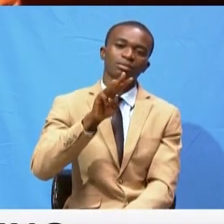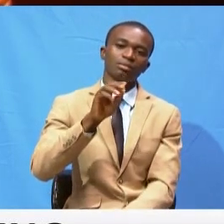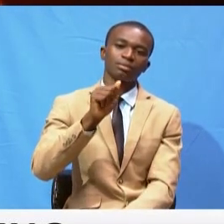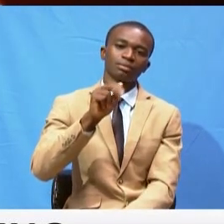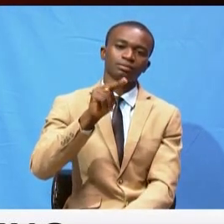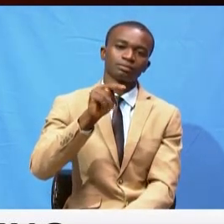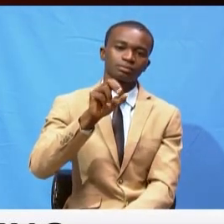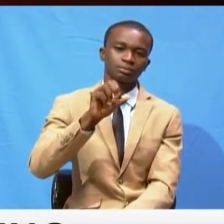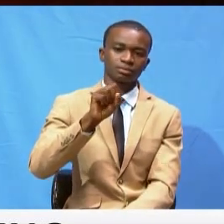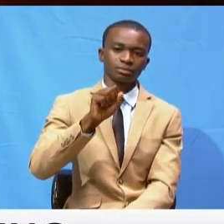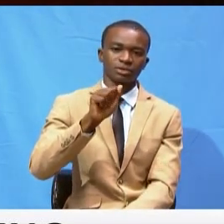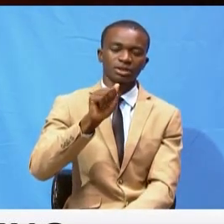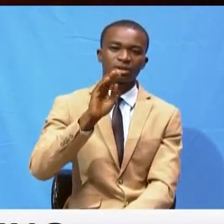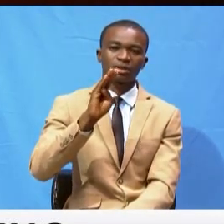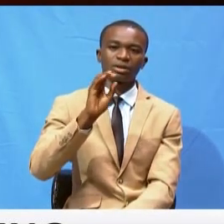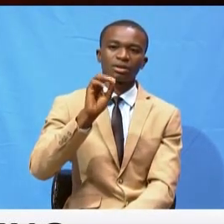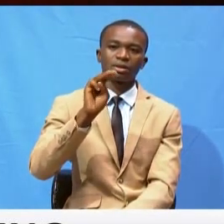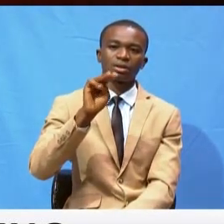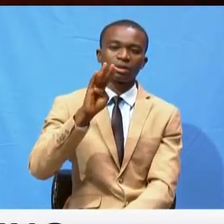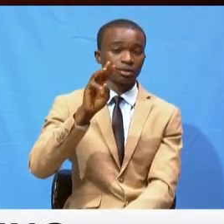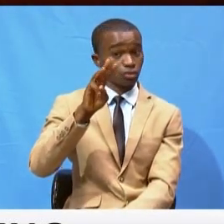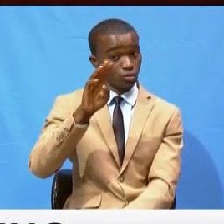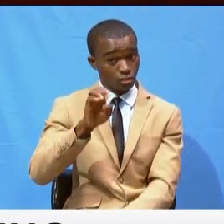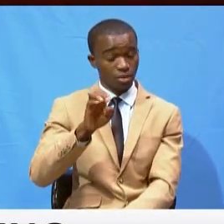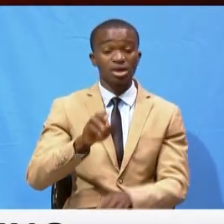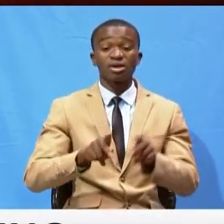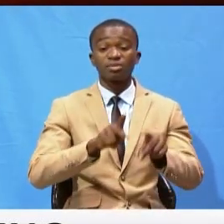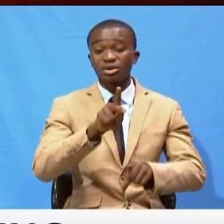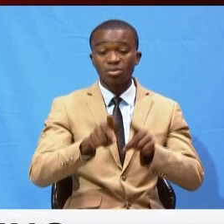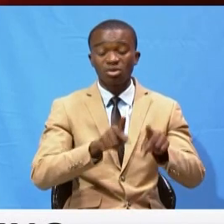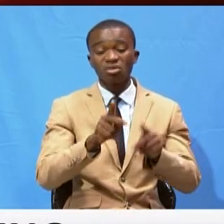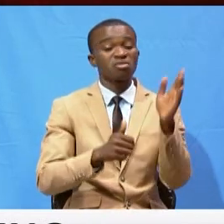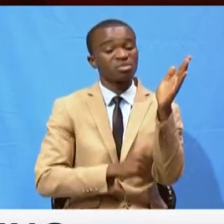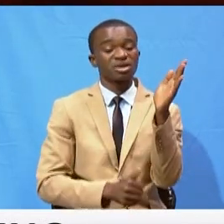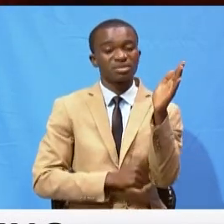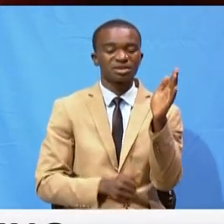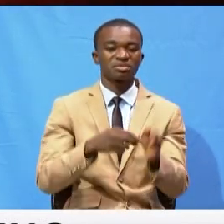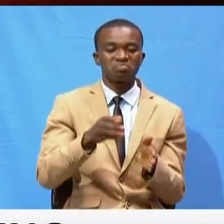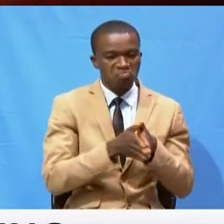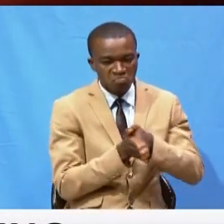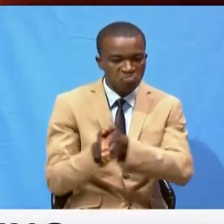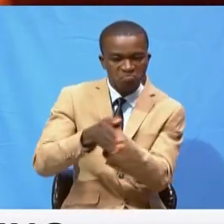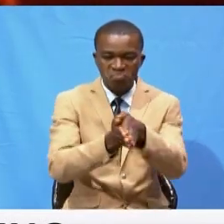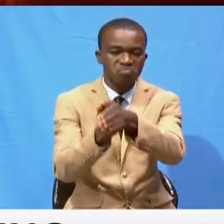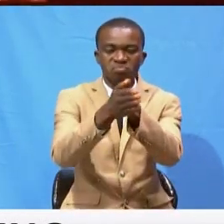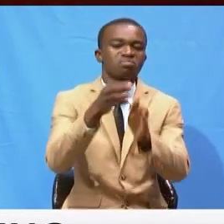have collected or skated 60 bags of maize that has been stacked in